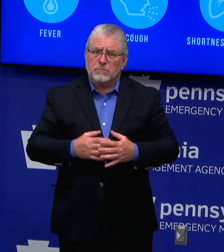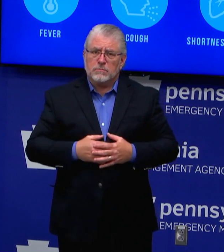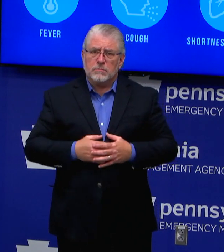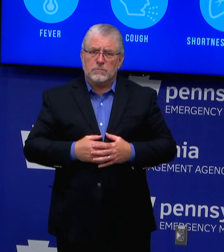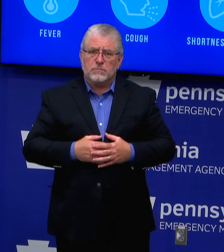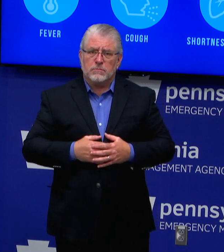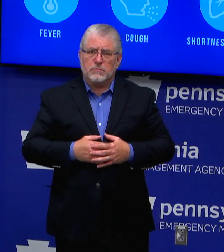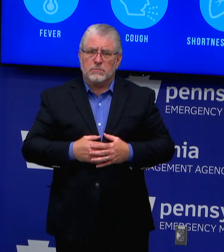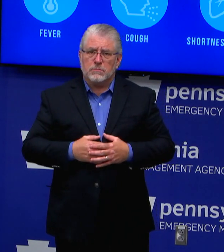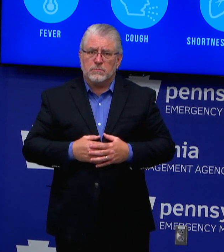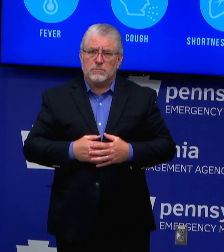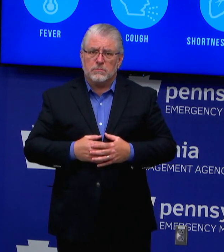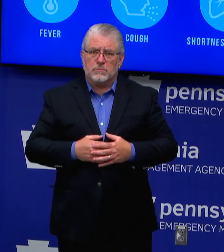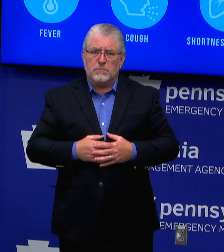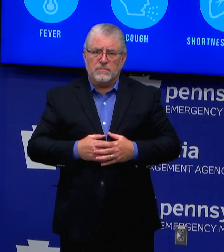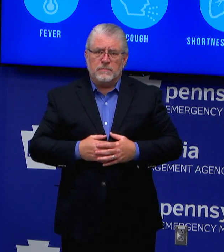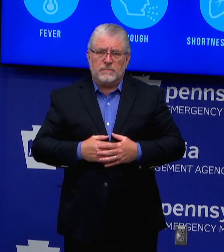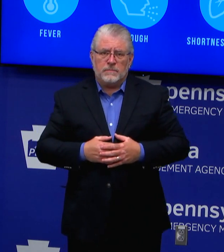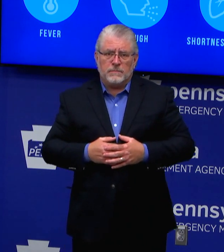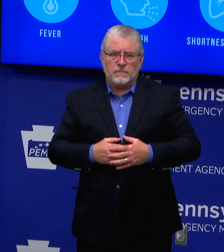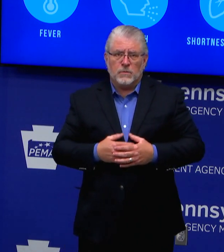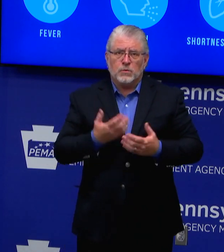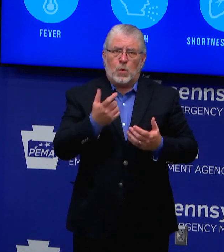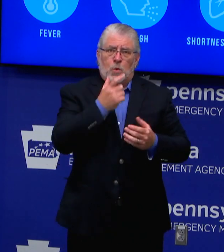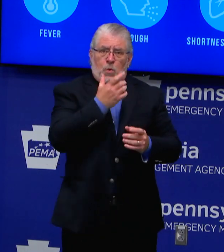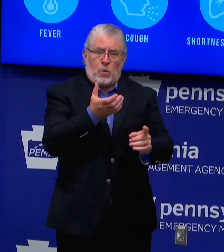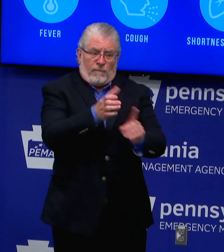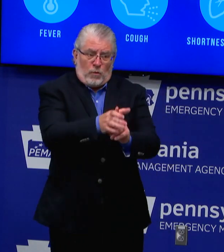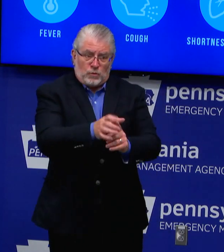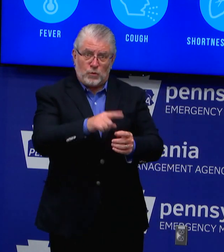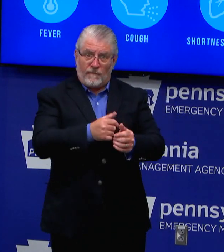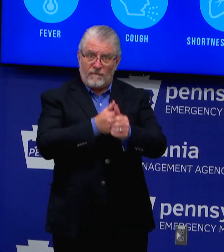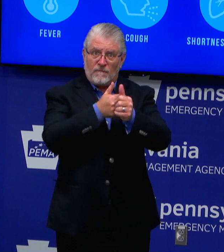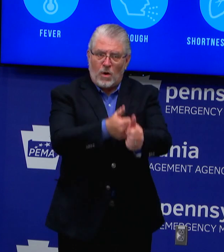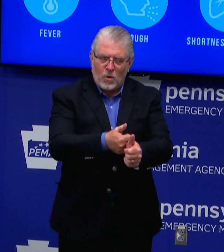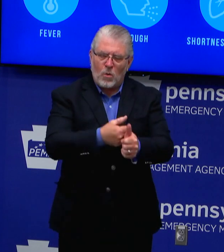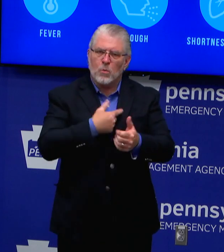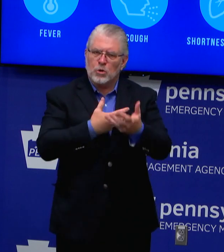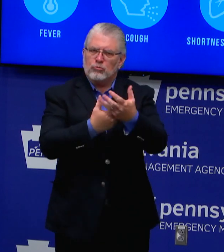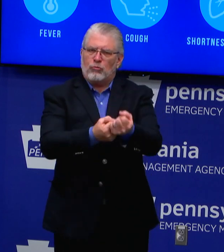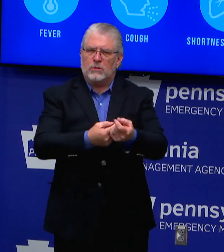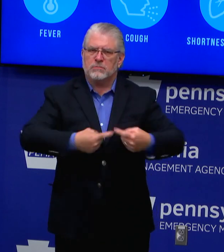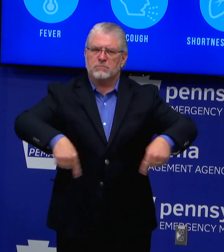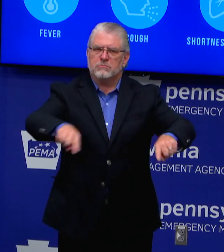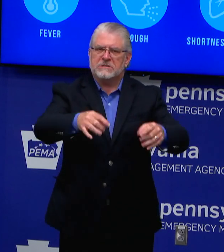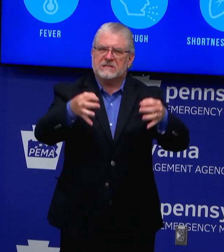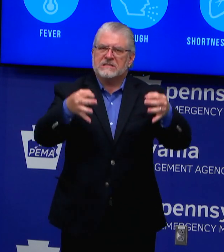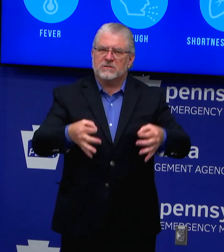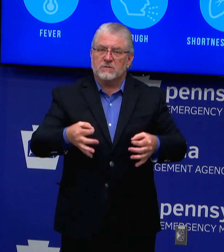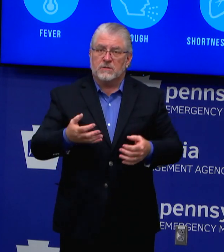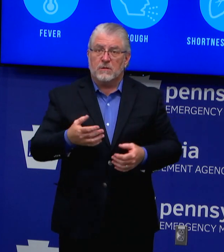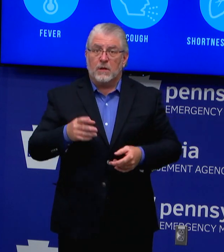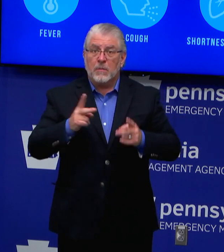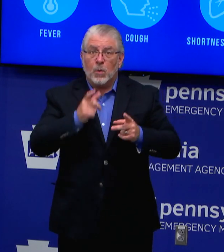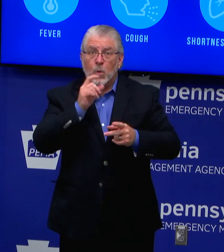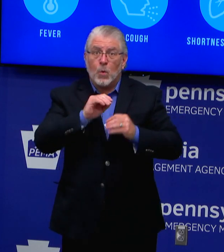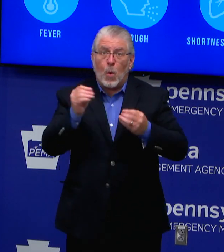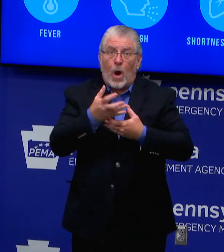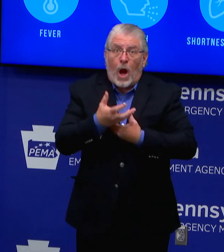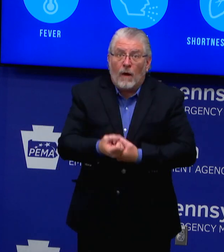The ultimate enforcement is the confidence or lack of confidence that ordinary citizens in Pennsylvania feel,